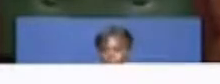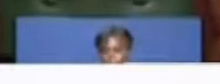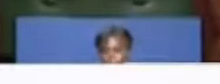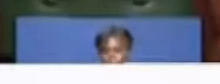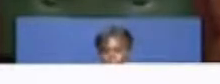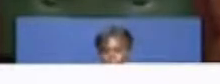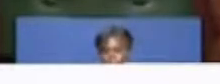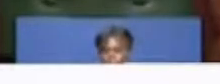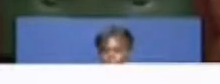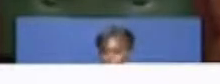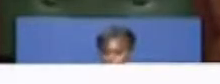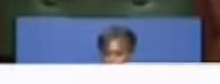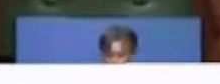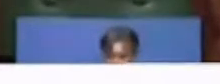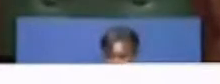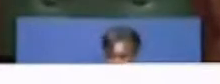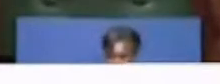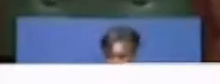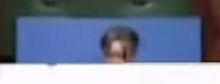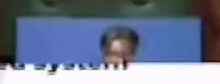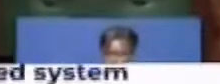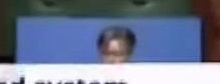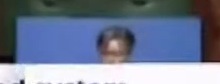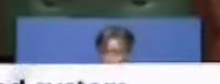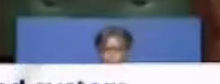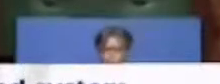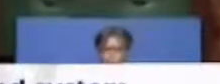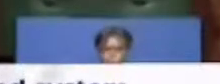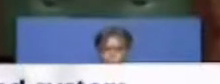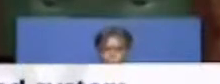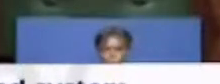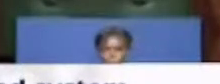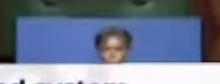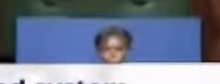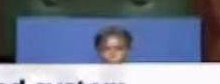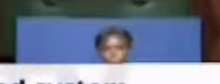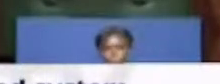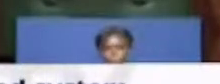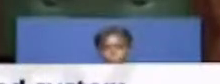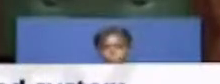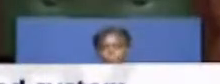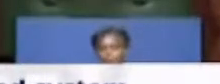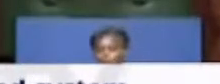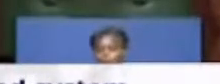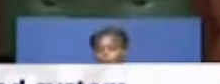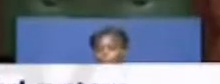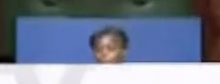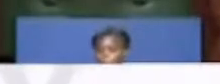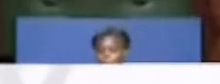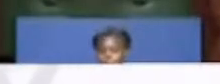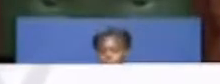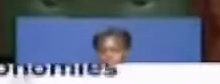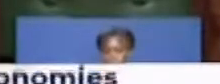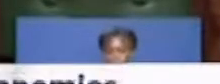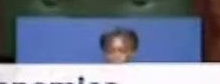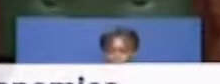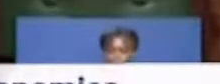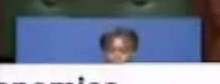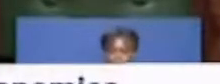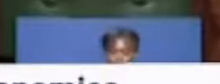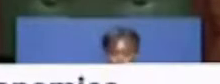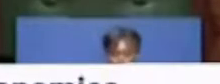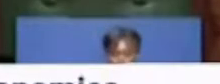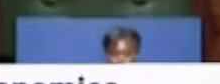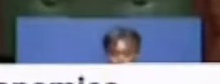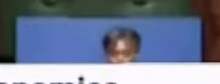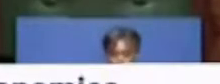earlier, we must be bold enough to shape it. In just about 8 years, our National Development Blueprint, Kenya Vision